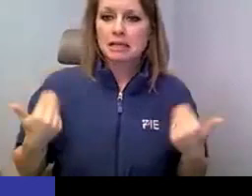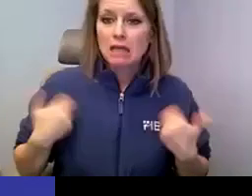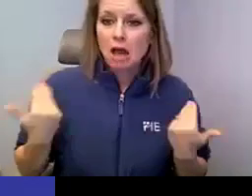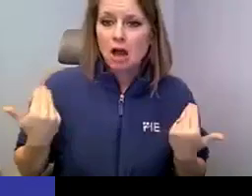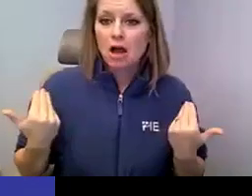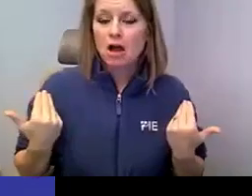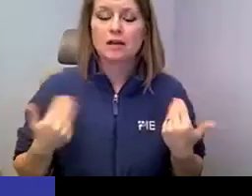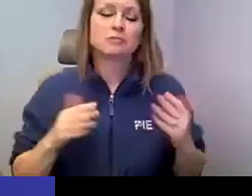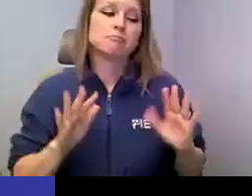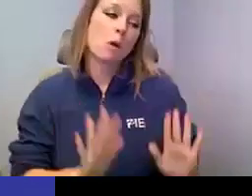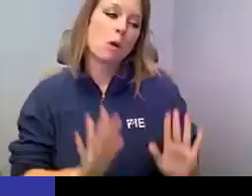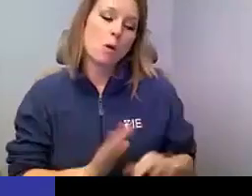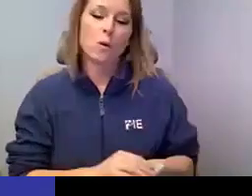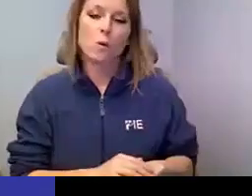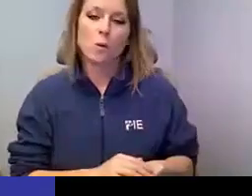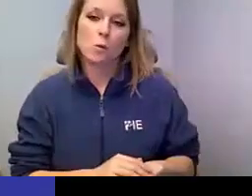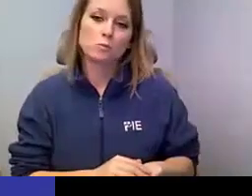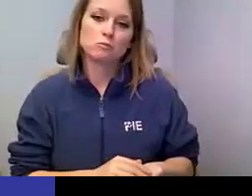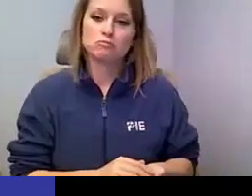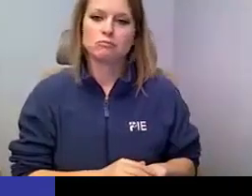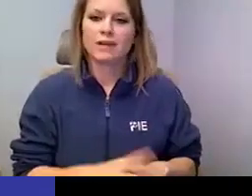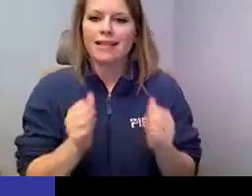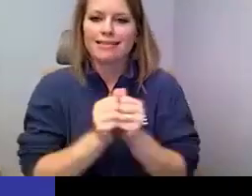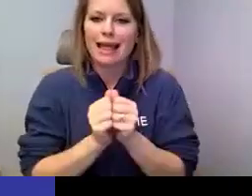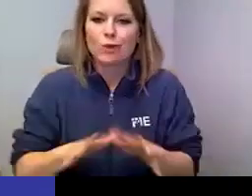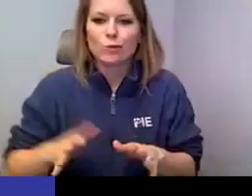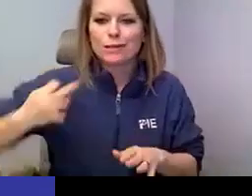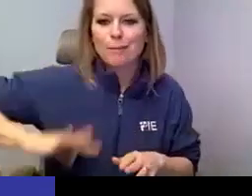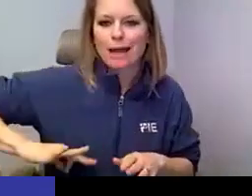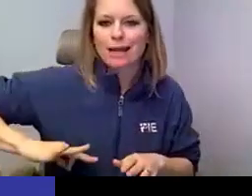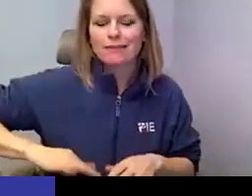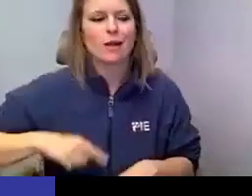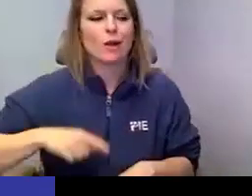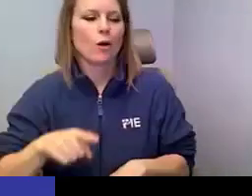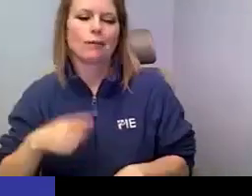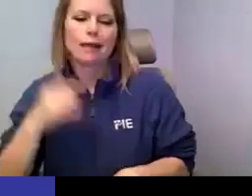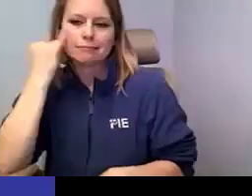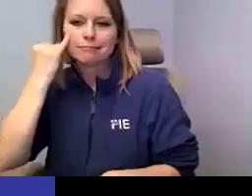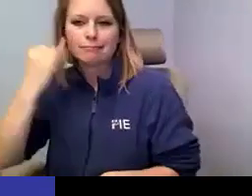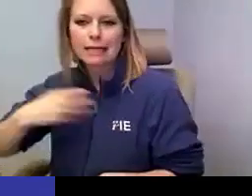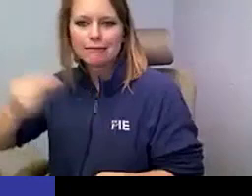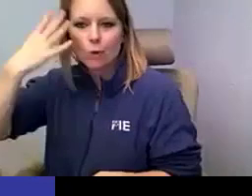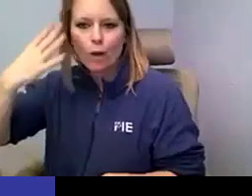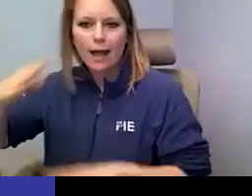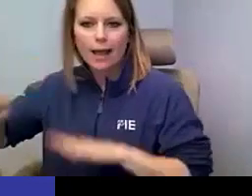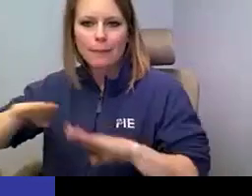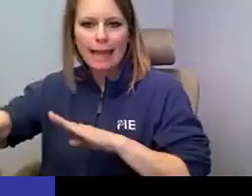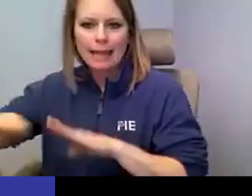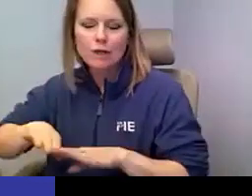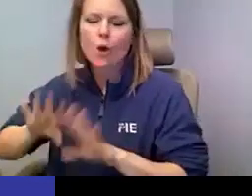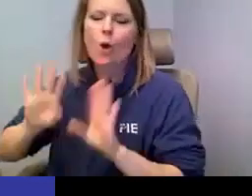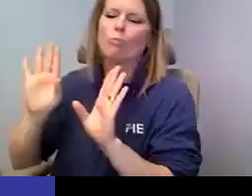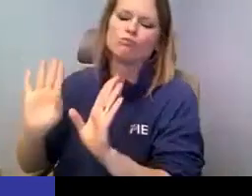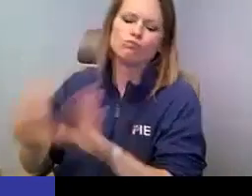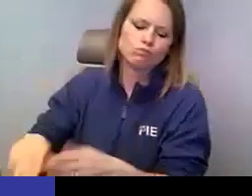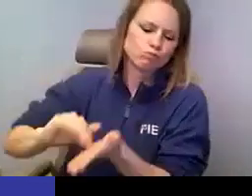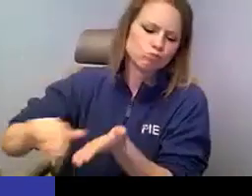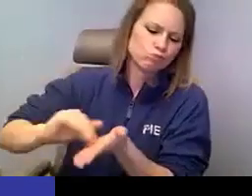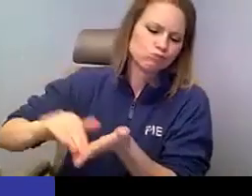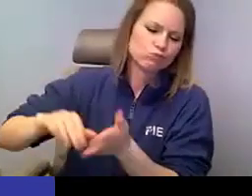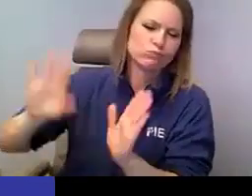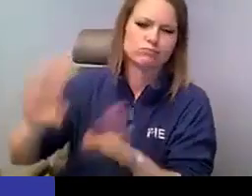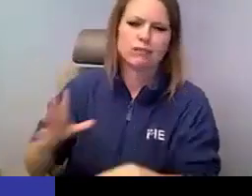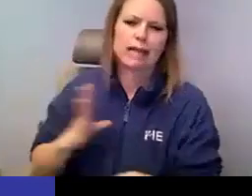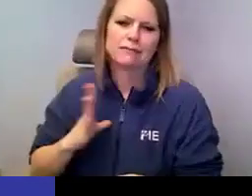misbehaviors, whereas a white 8-year-old might be misbehaving and sort of get a pass because, oh, they're just a little kid, they're